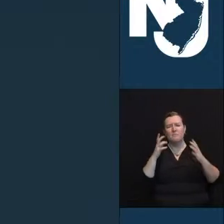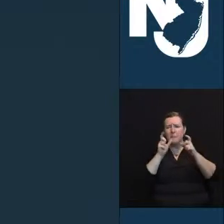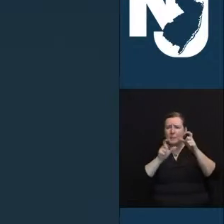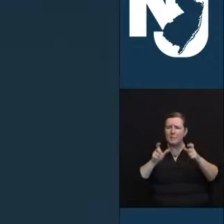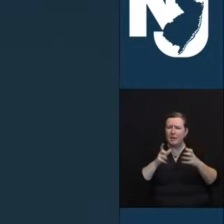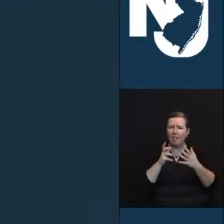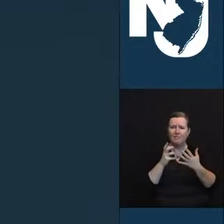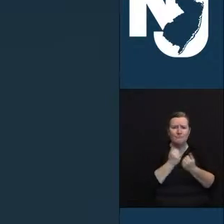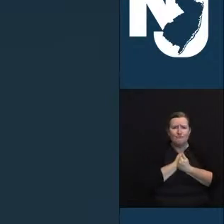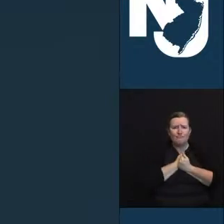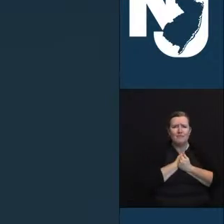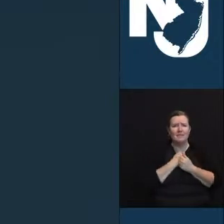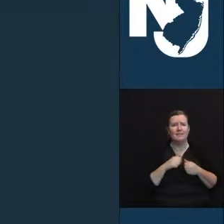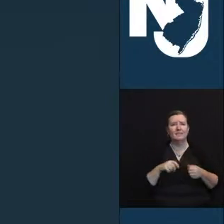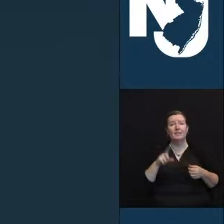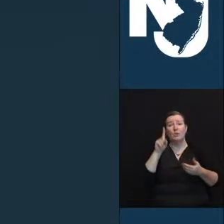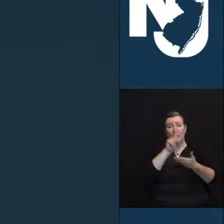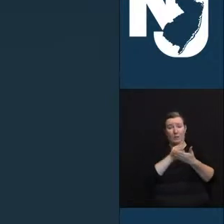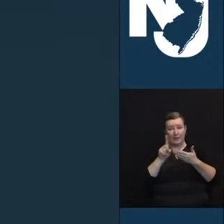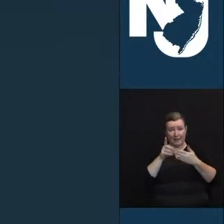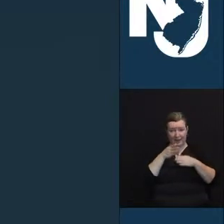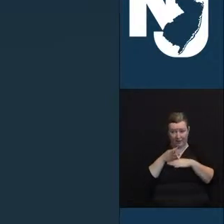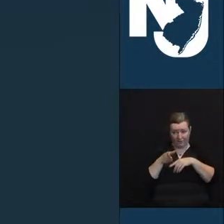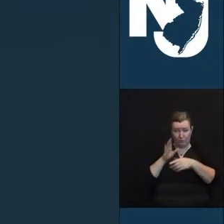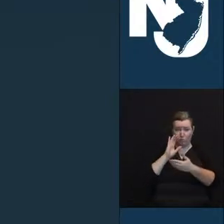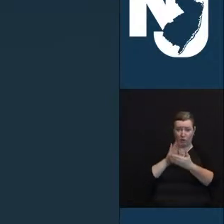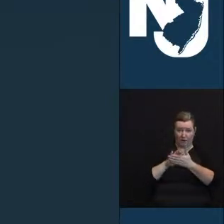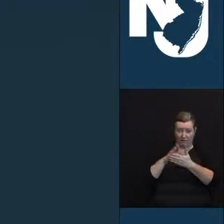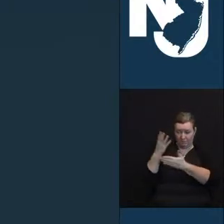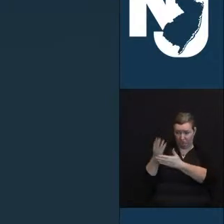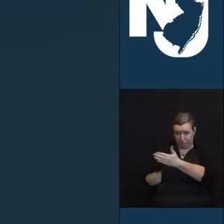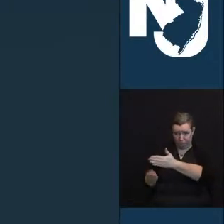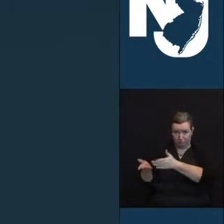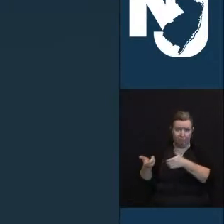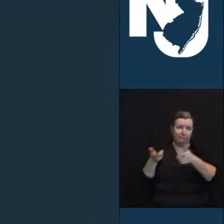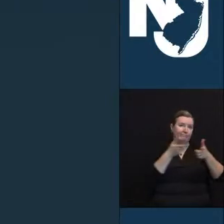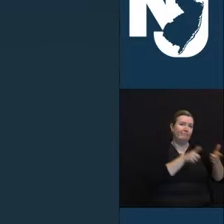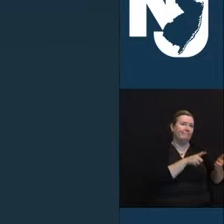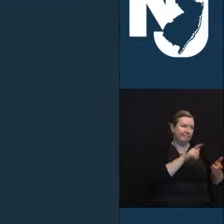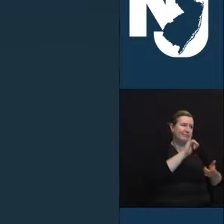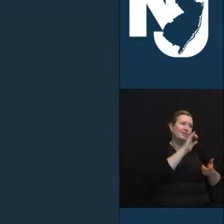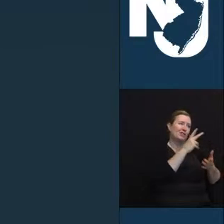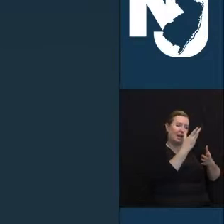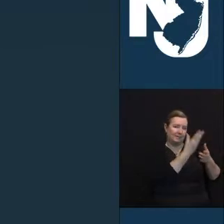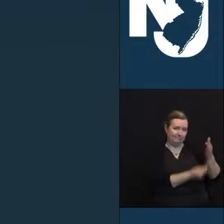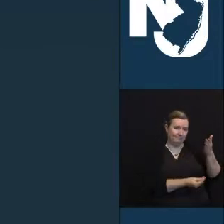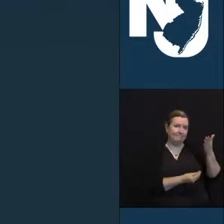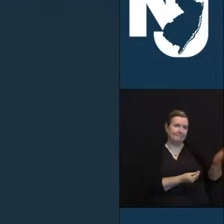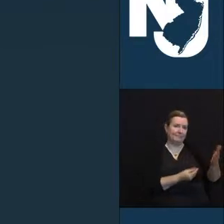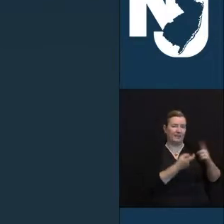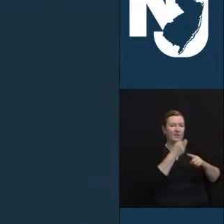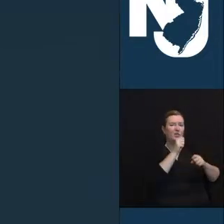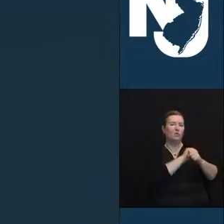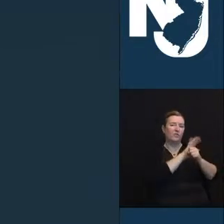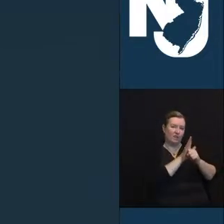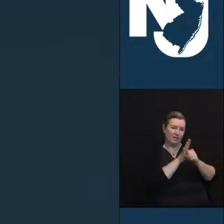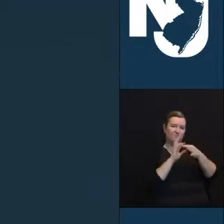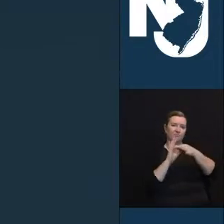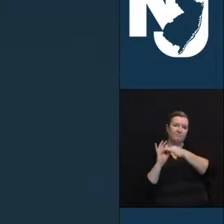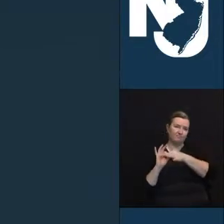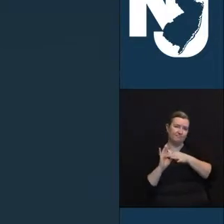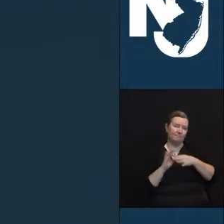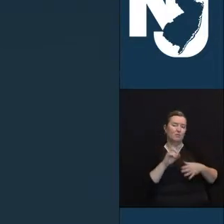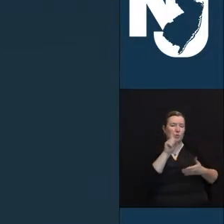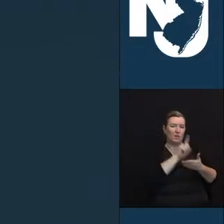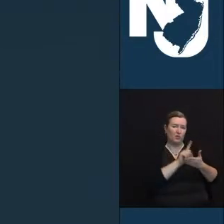Exactly 1 week after Fran's passing, Jack, too, succumbed to COVID-19. He